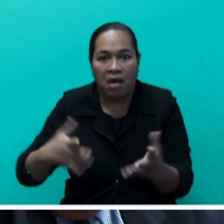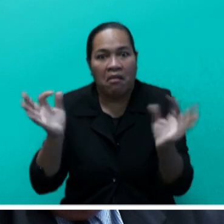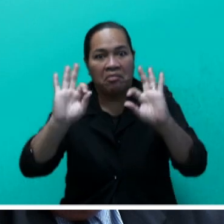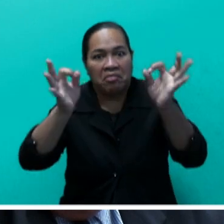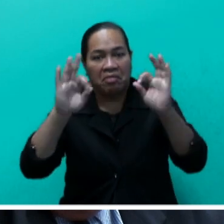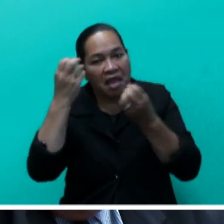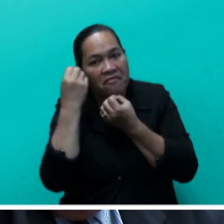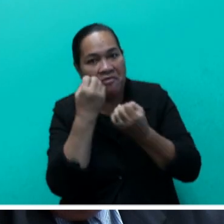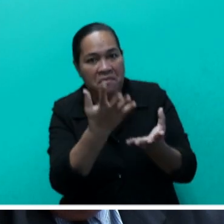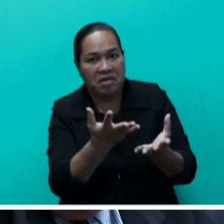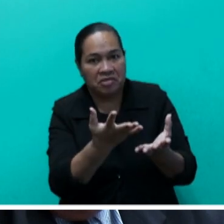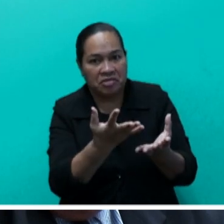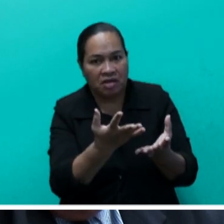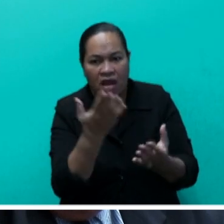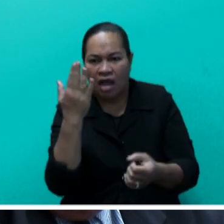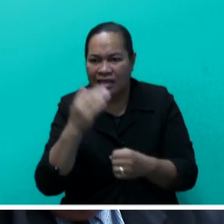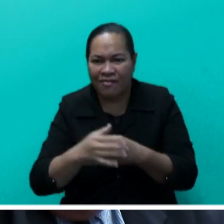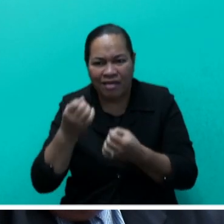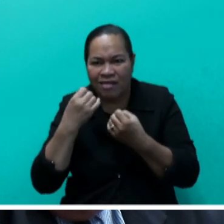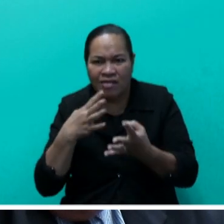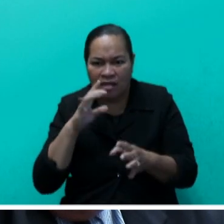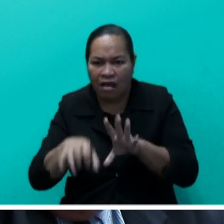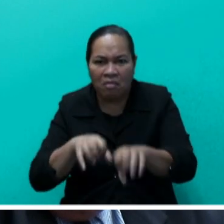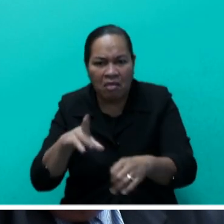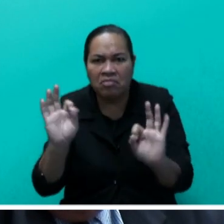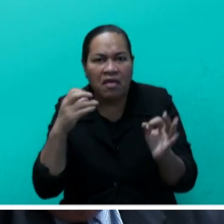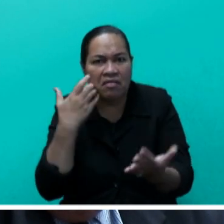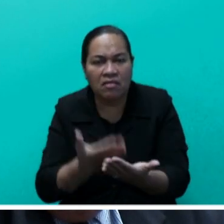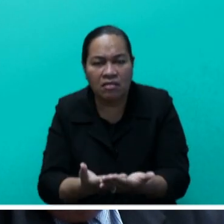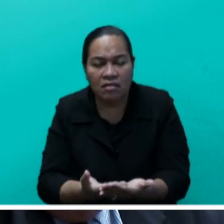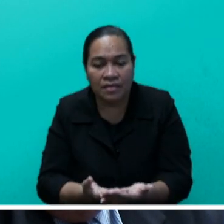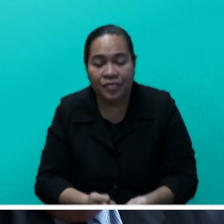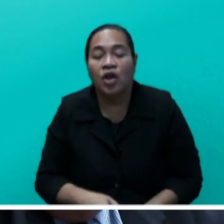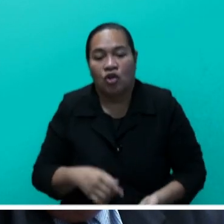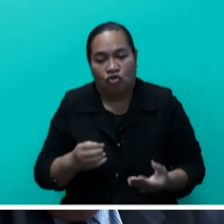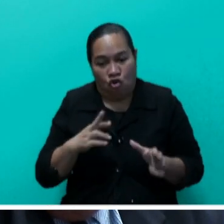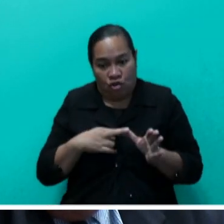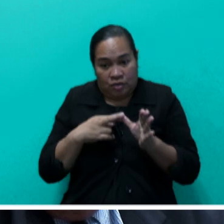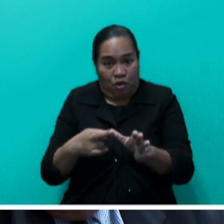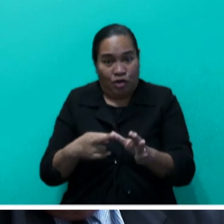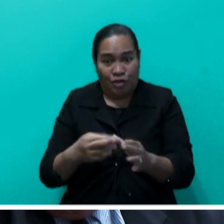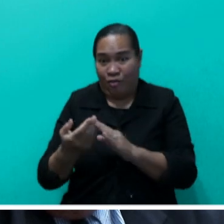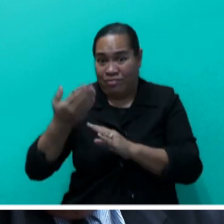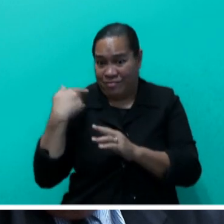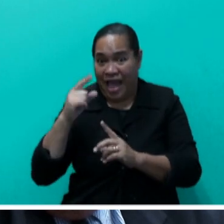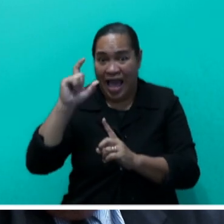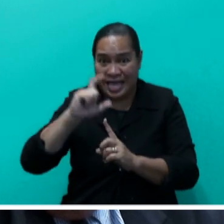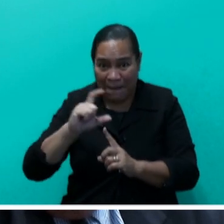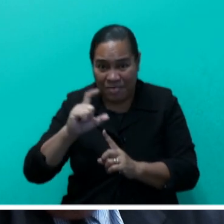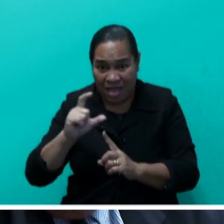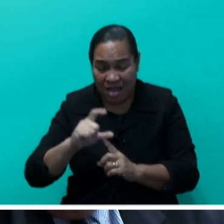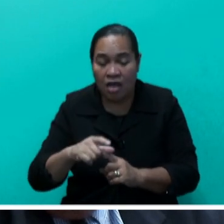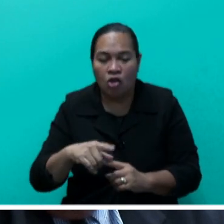any information on instances of corruption. In responding to the former captain's initial comments, the